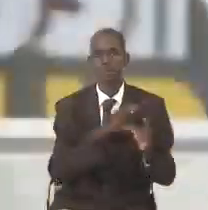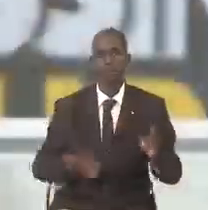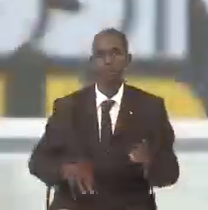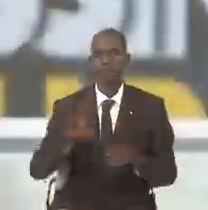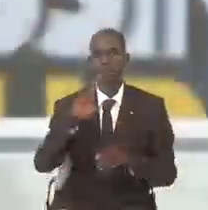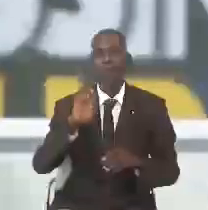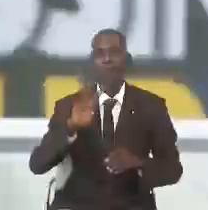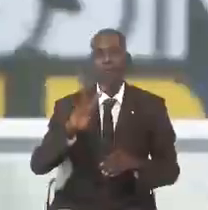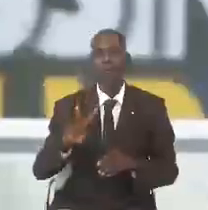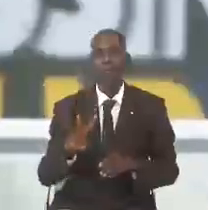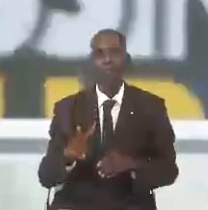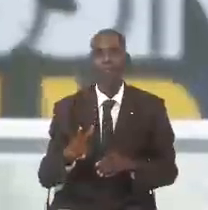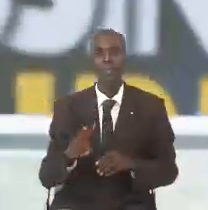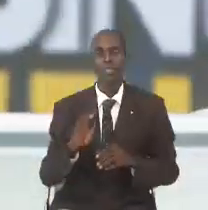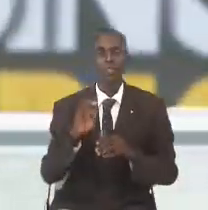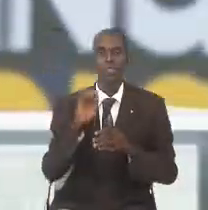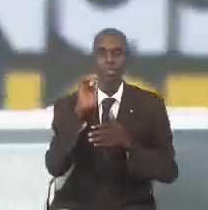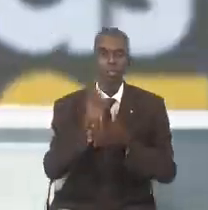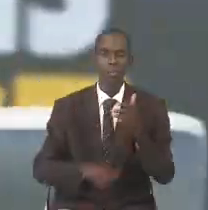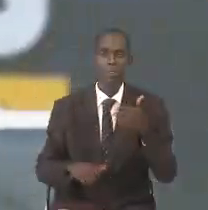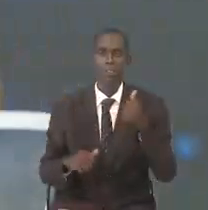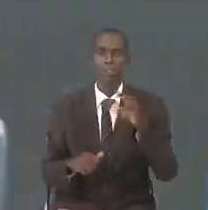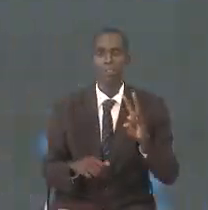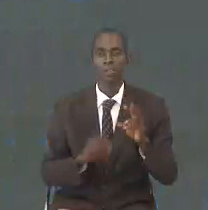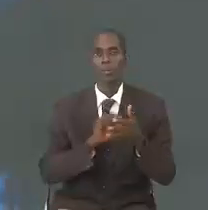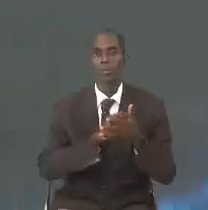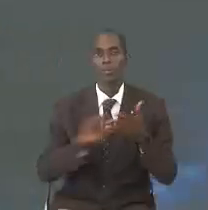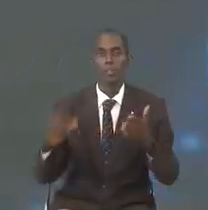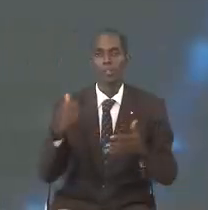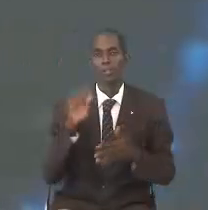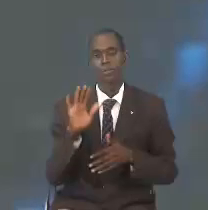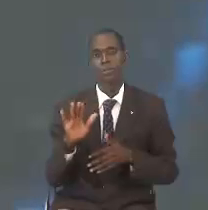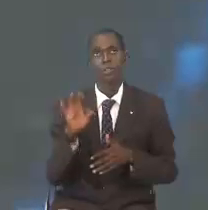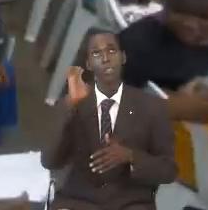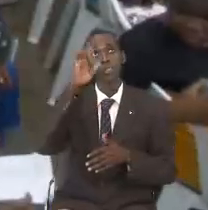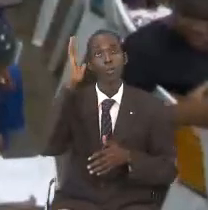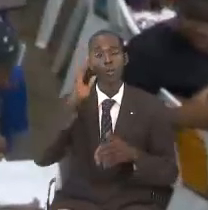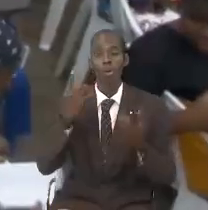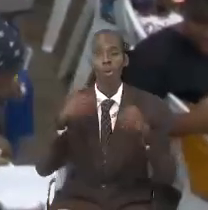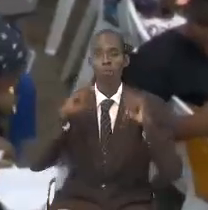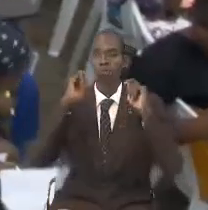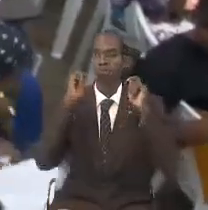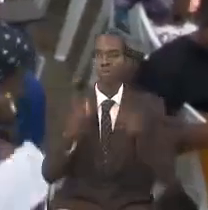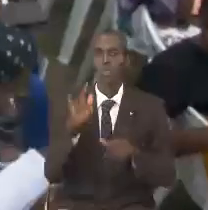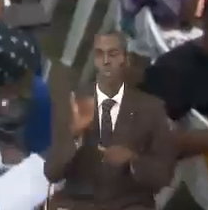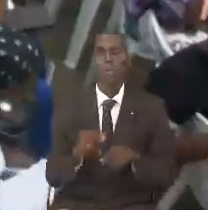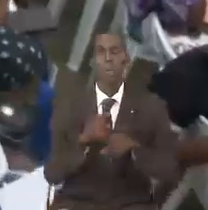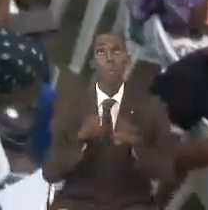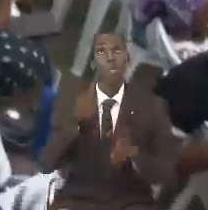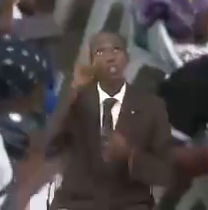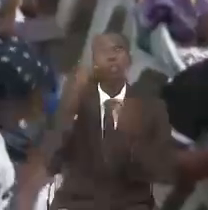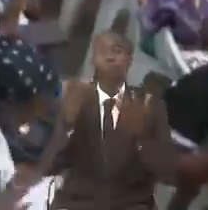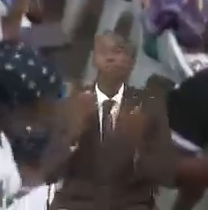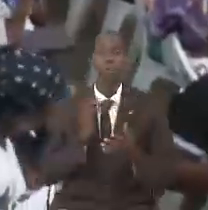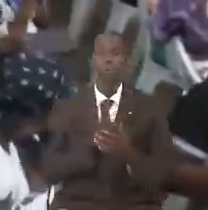chapter 16, verse 15. He'll come suddenly, but he wants us to watch so